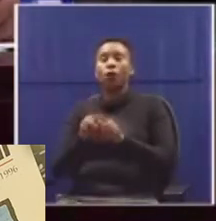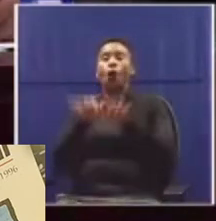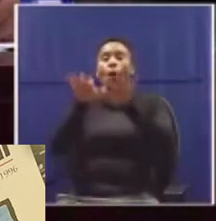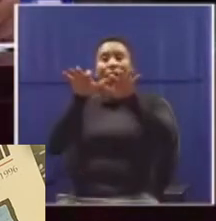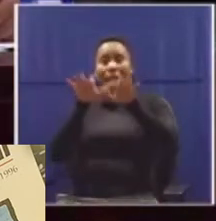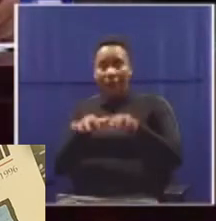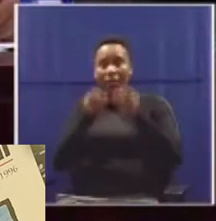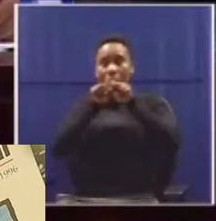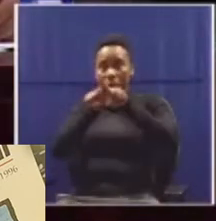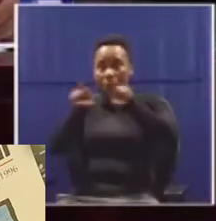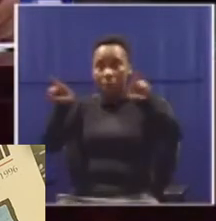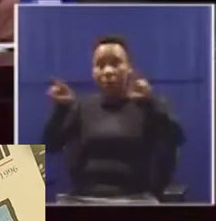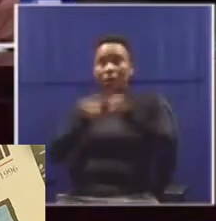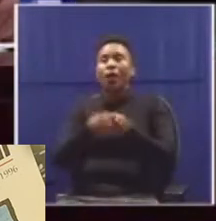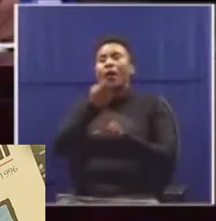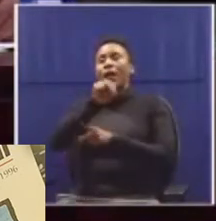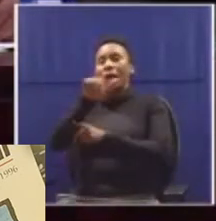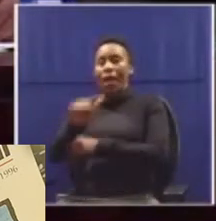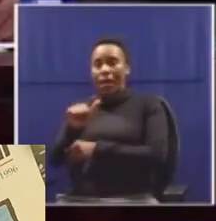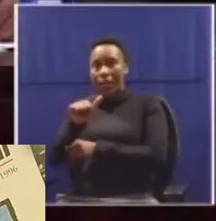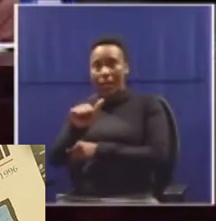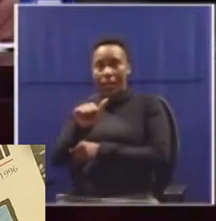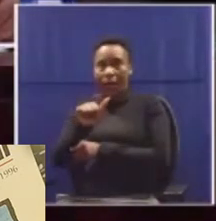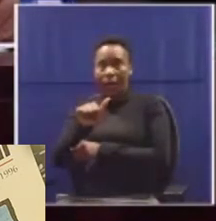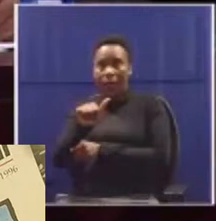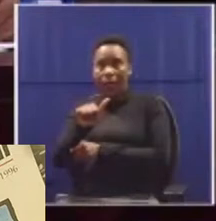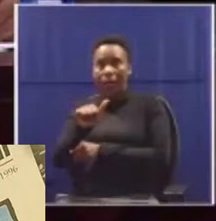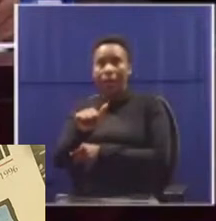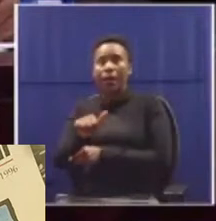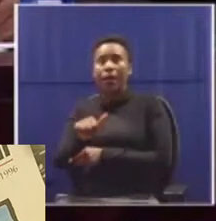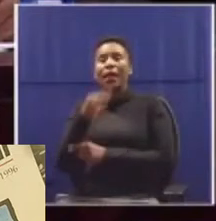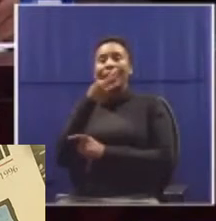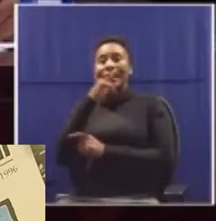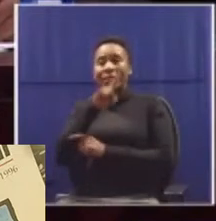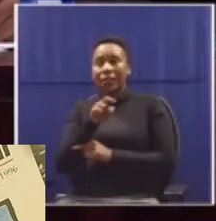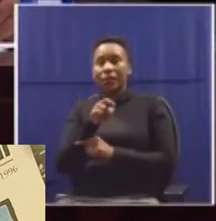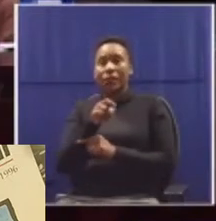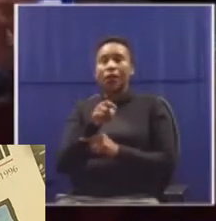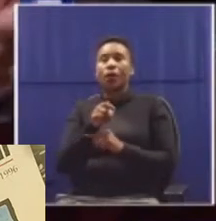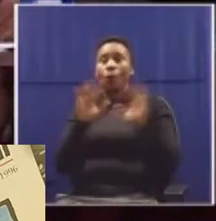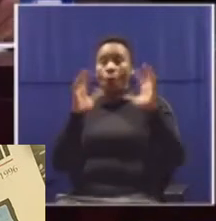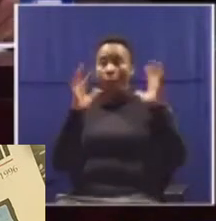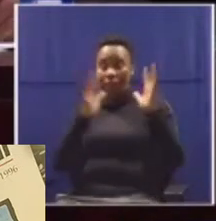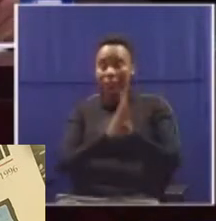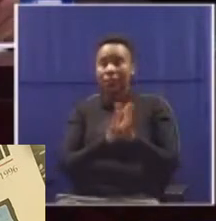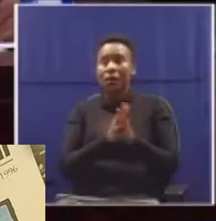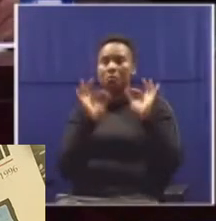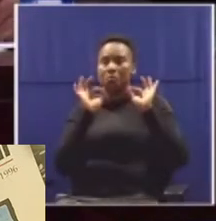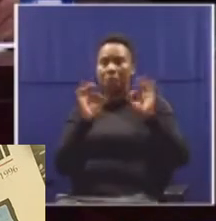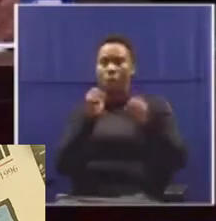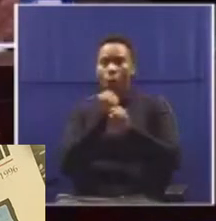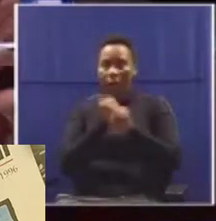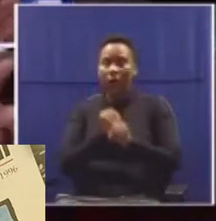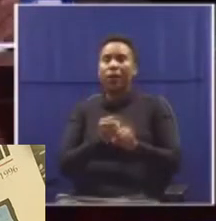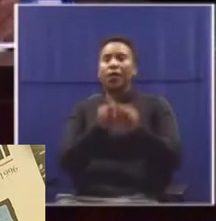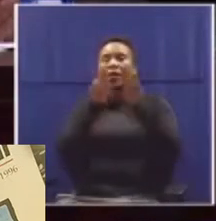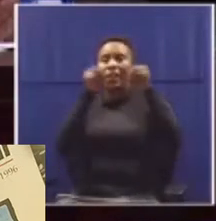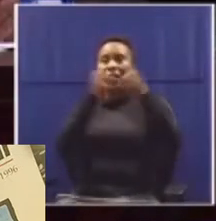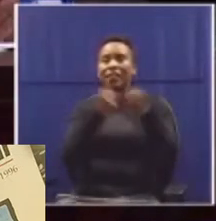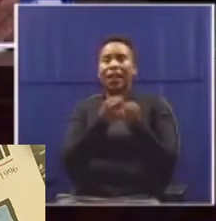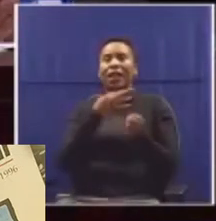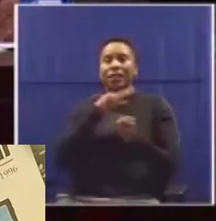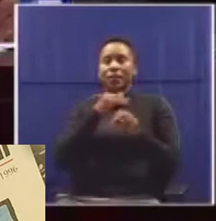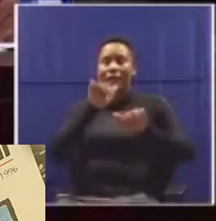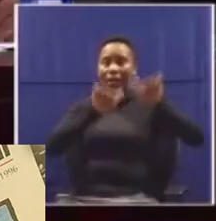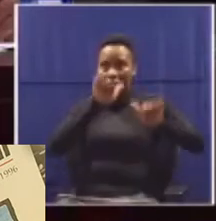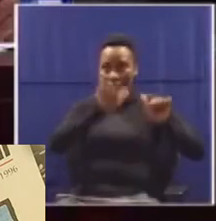committees in the National Assembly the actions that have commenced on Effectiveness relates to One National risk assessment two